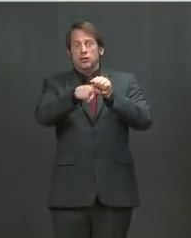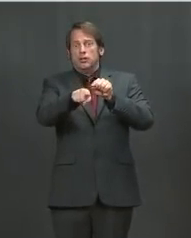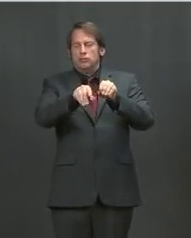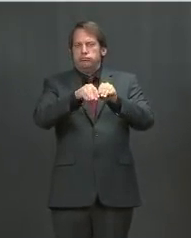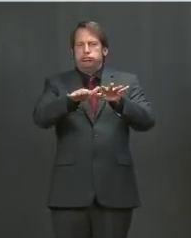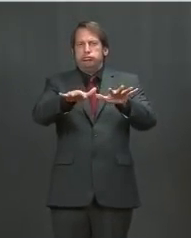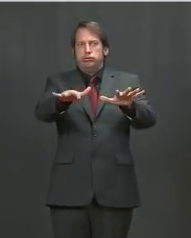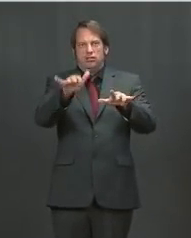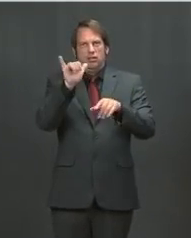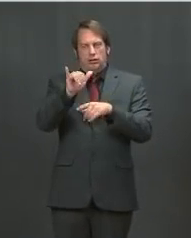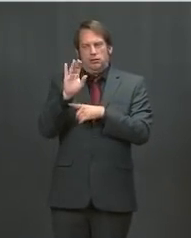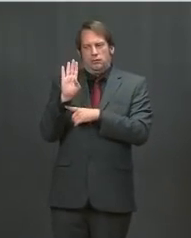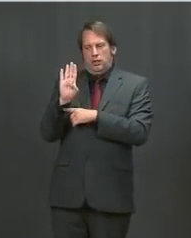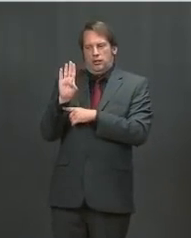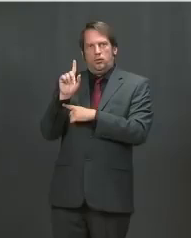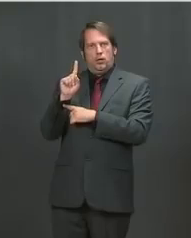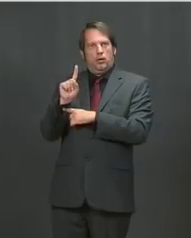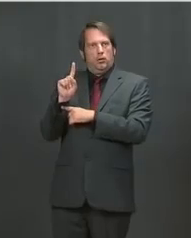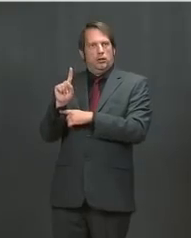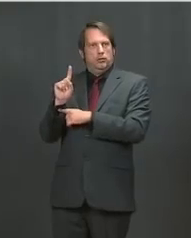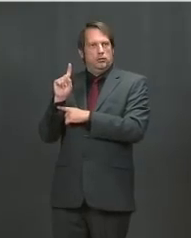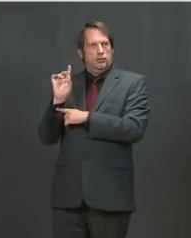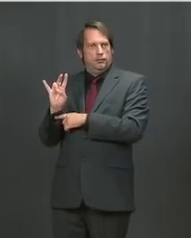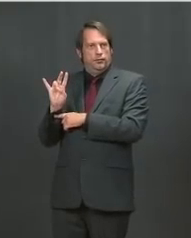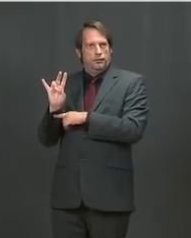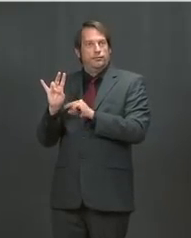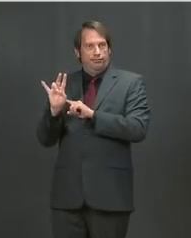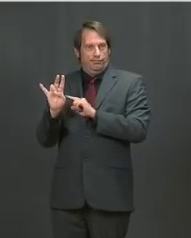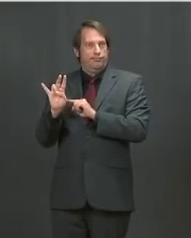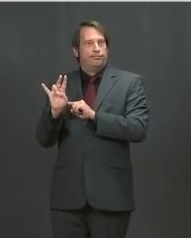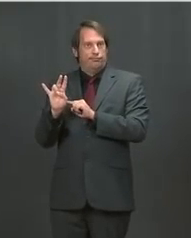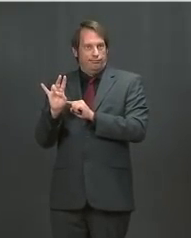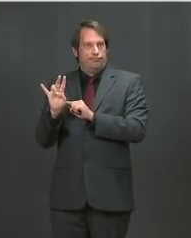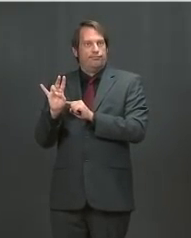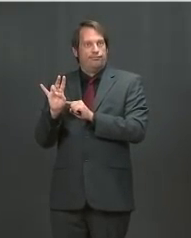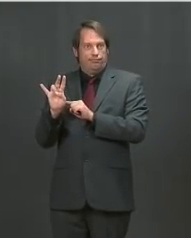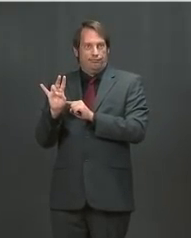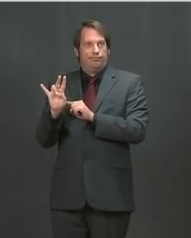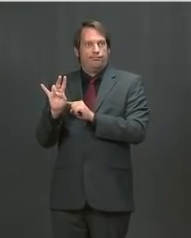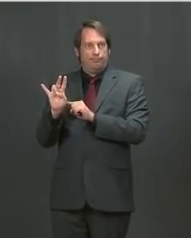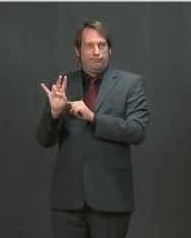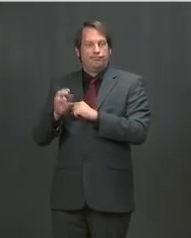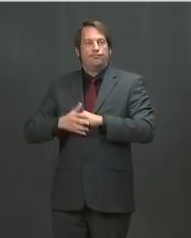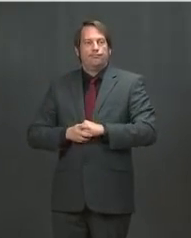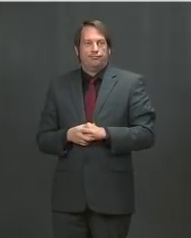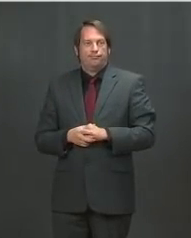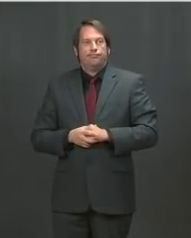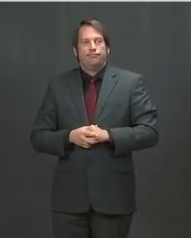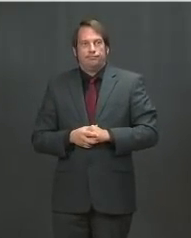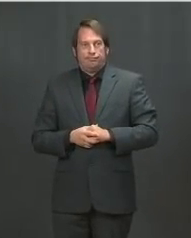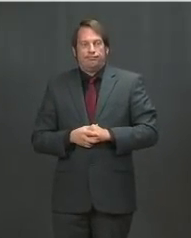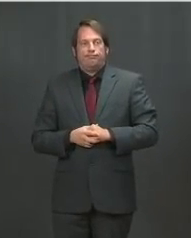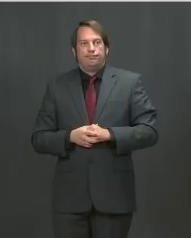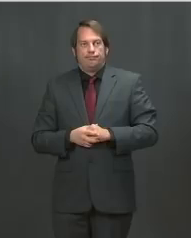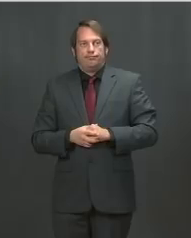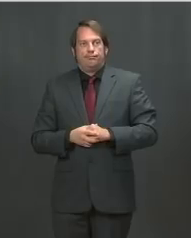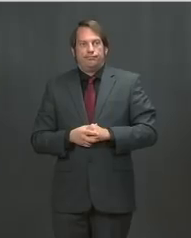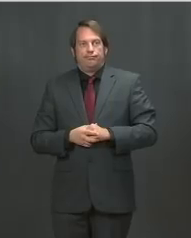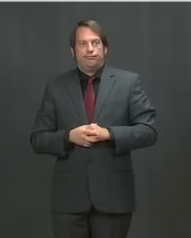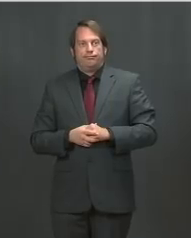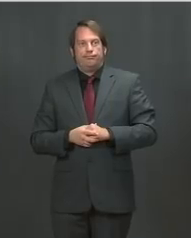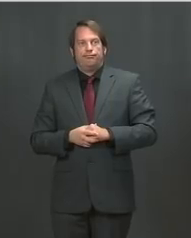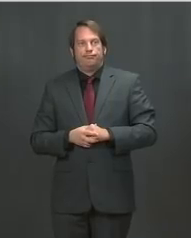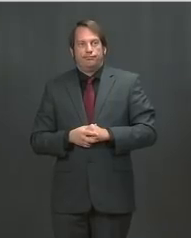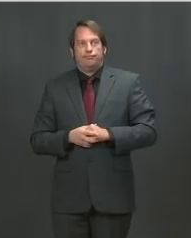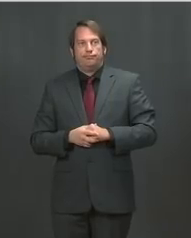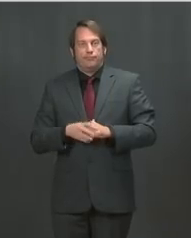States. Testing remains an important strategy to rapidly identify and isolate infectious individuals,